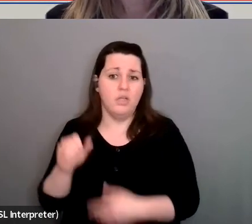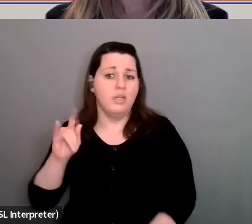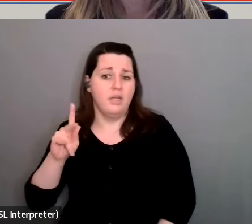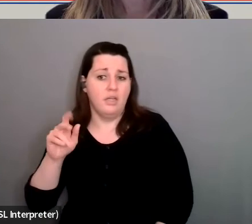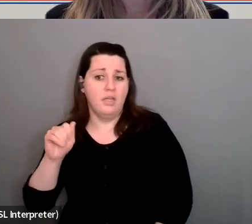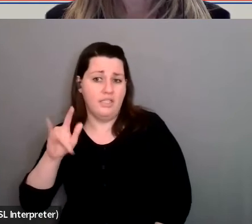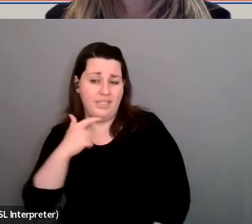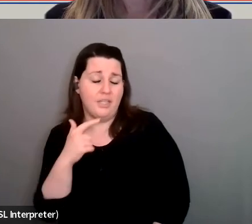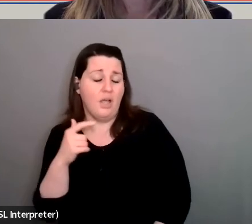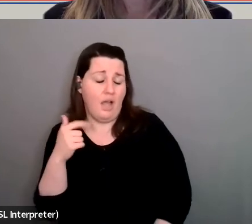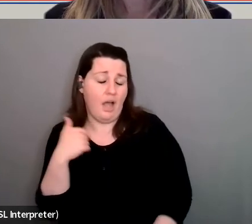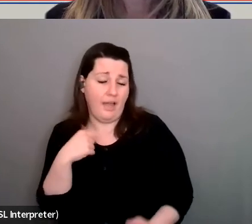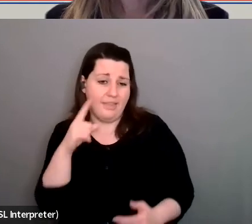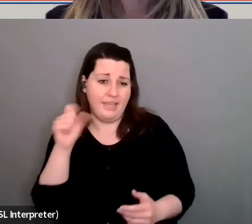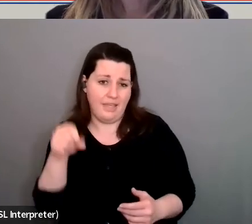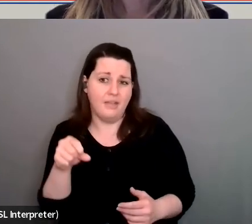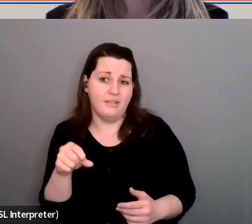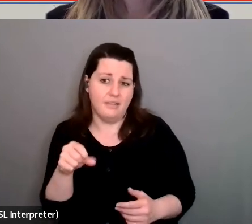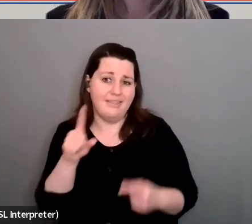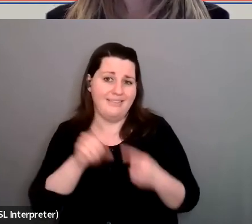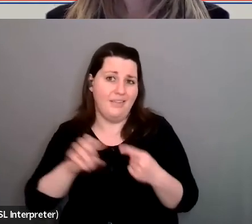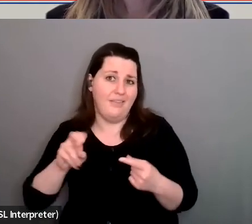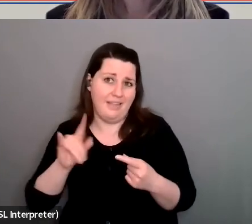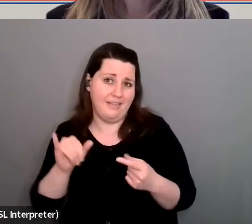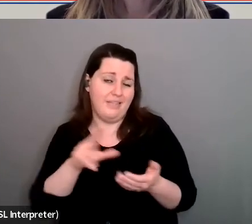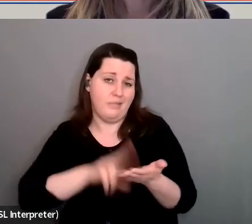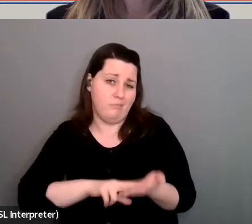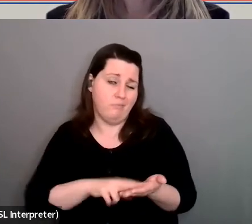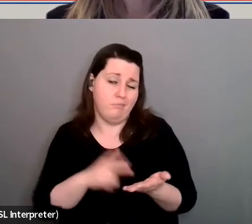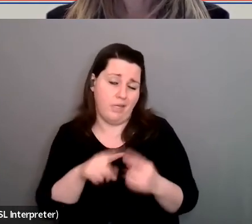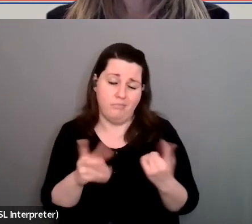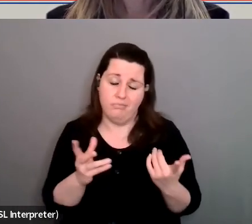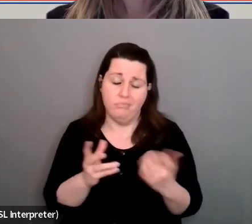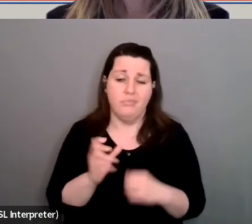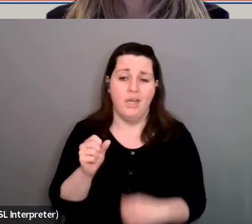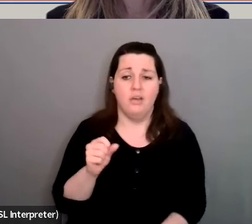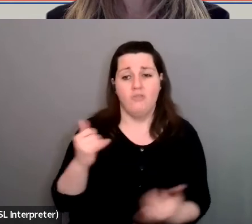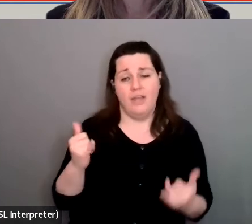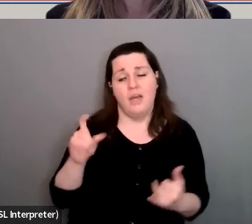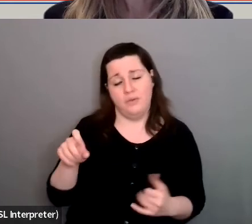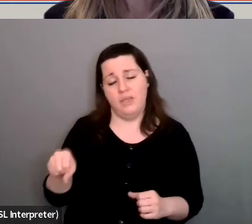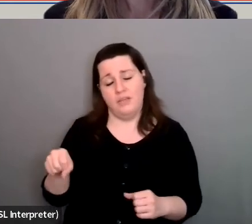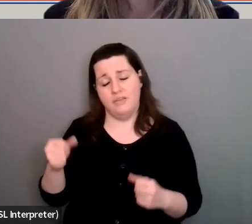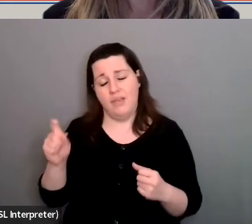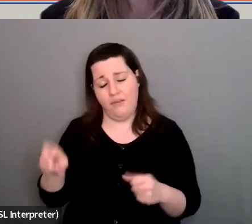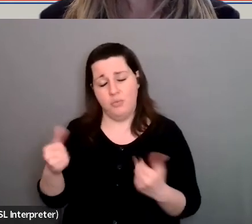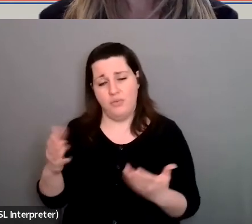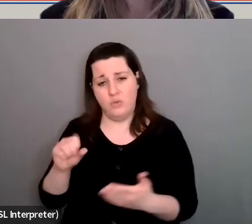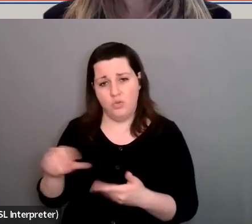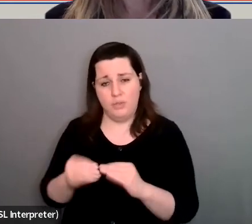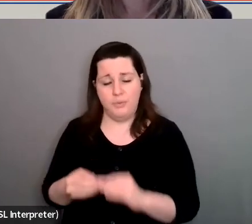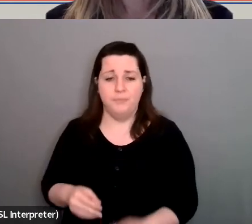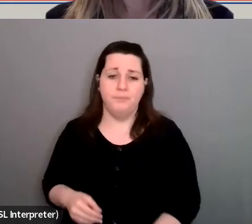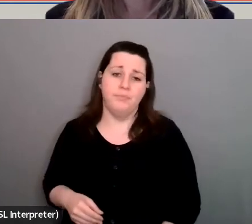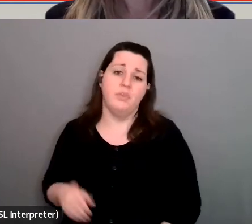hopefully we can get the entity rolled out. But right now they would have to my best of my knowledge. And I